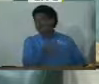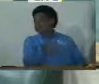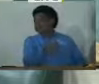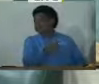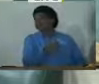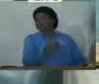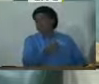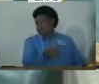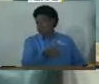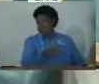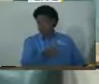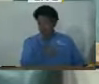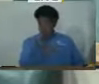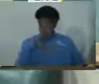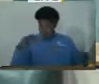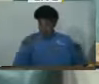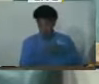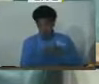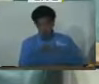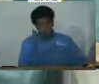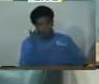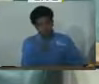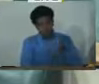And worse, they will not trust us.